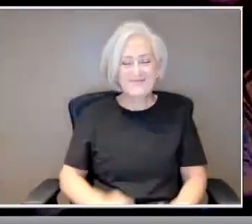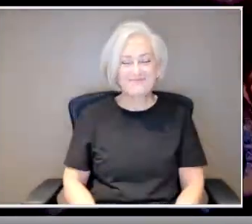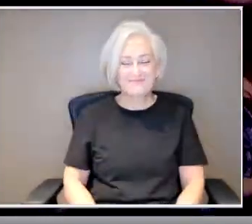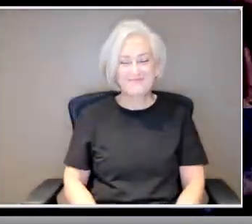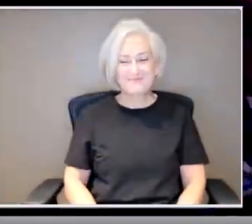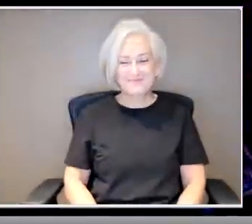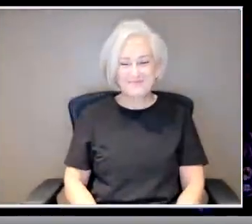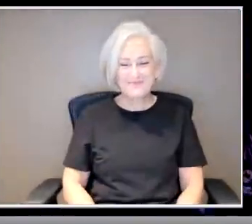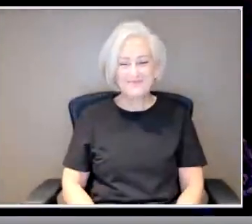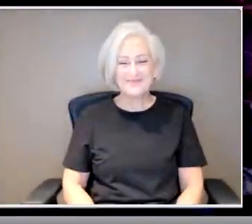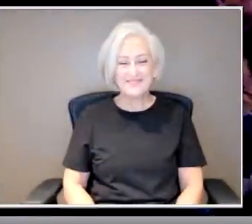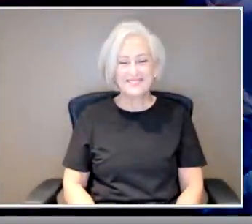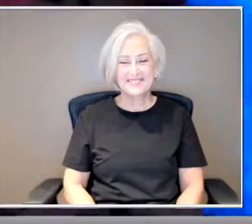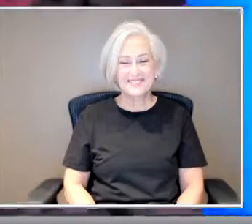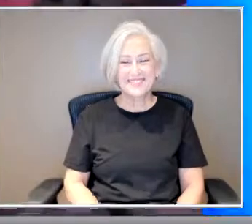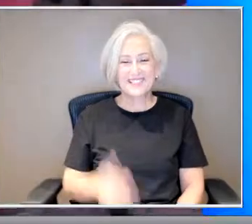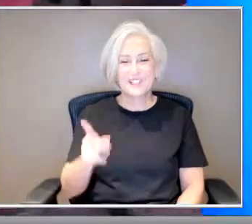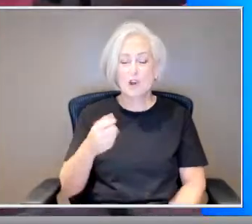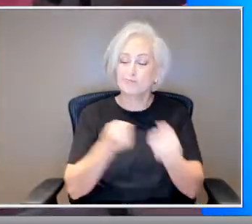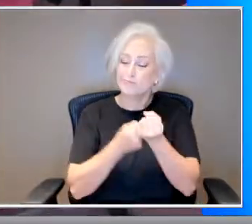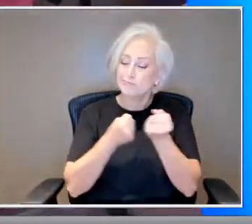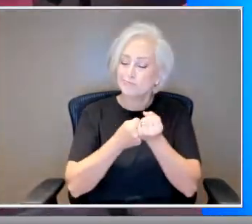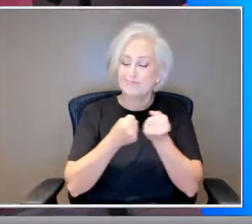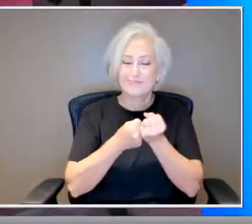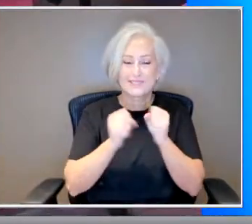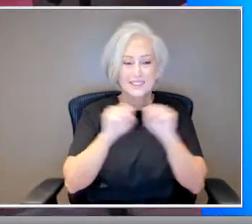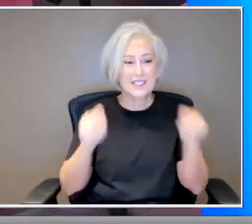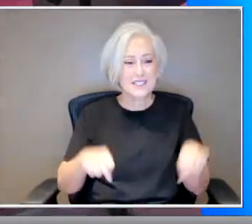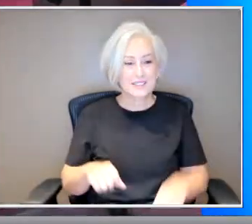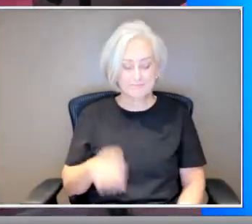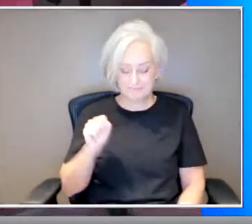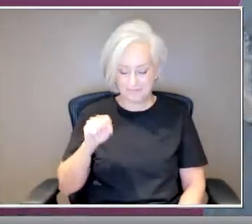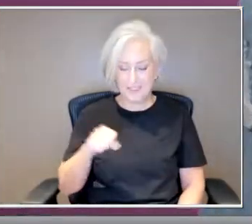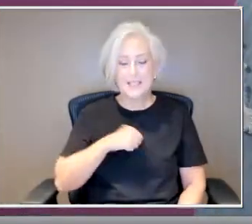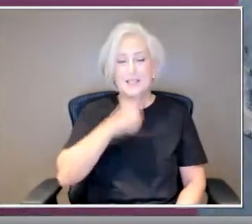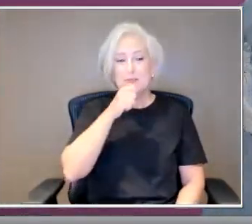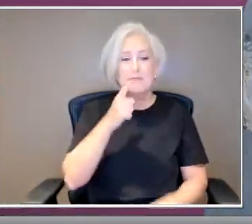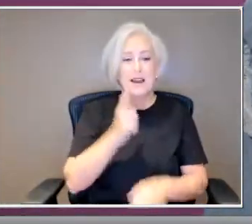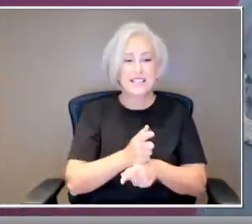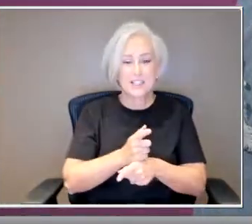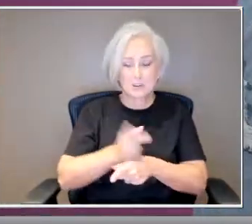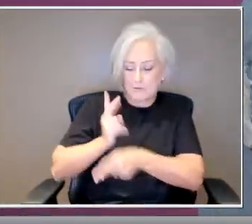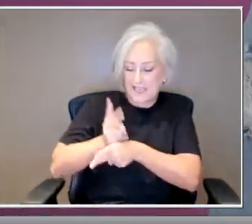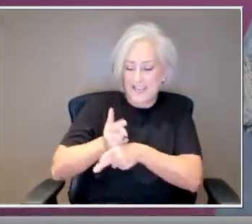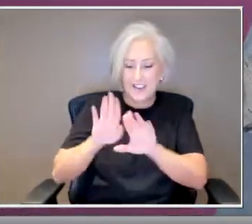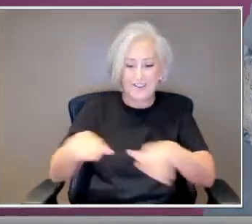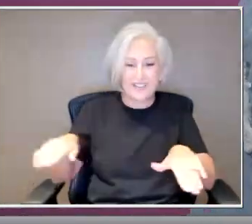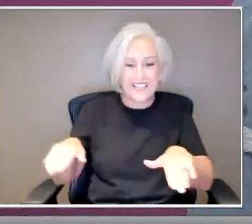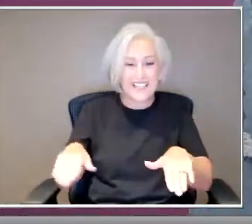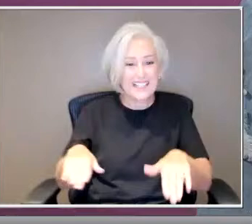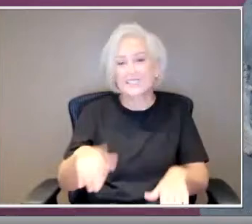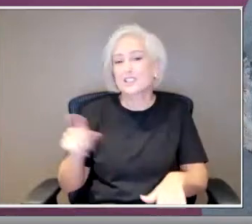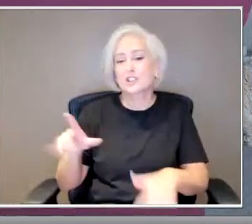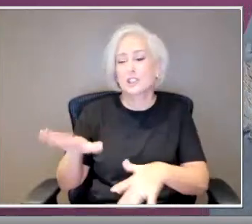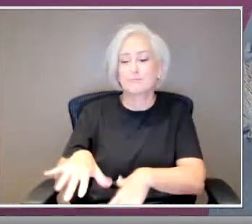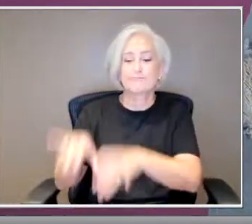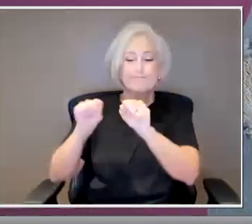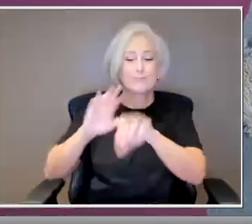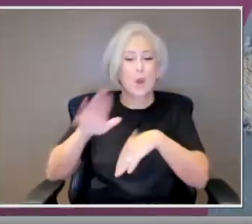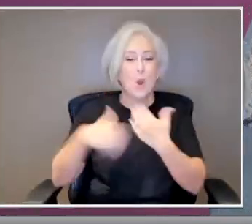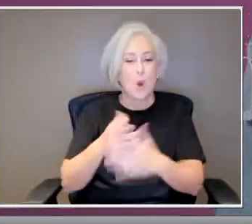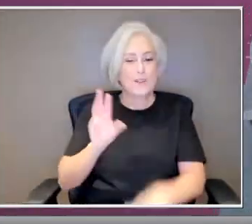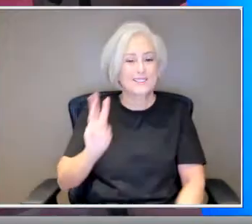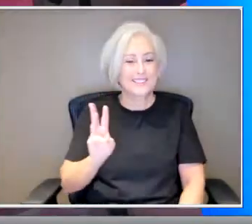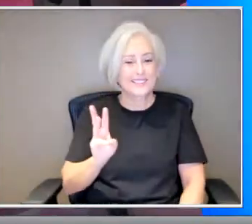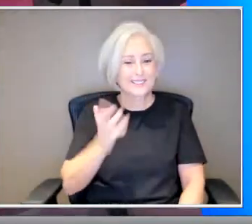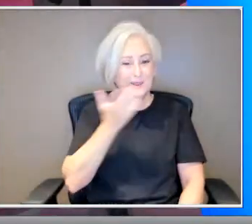Yes. Those are your gals. Yeah, my sister, she jumps on the kids. She's like, I got the kids. I love it. She takes all of them. It's wonderful. Yeah, it